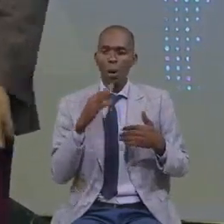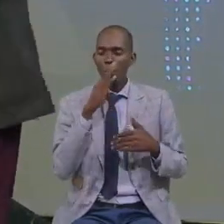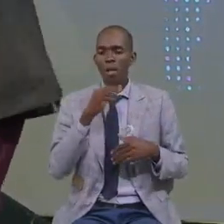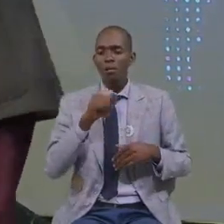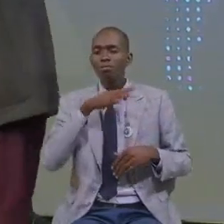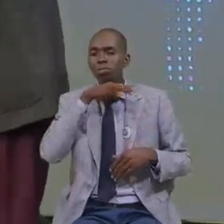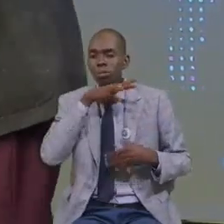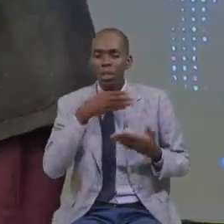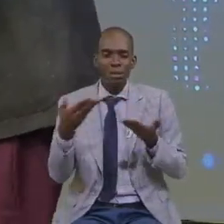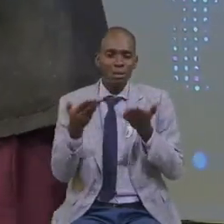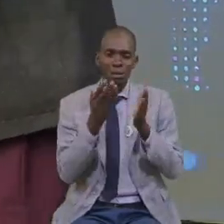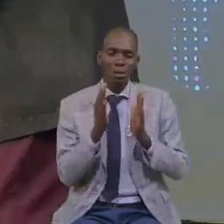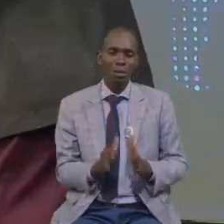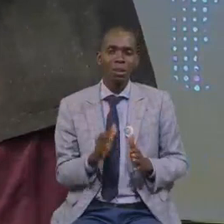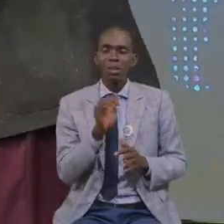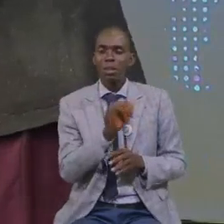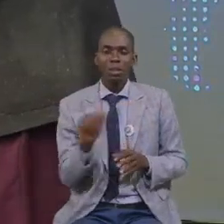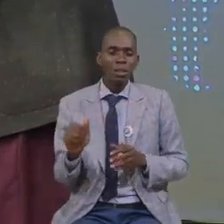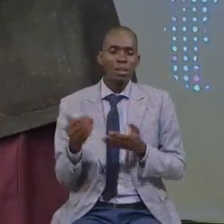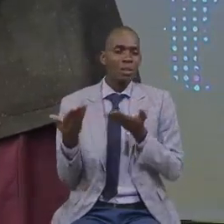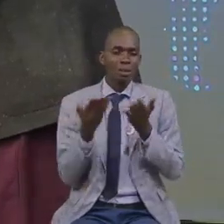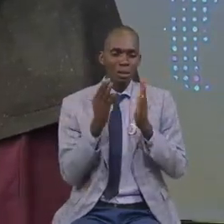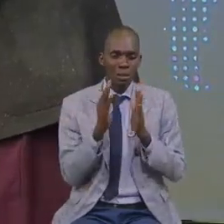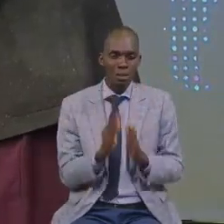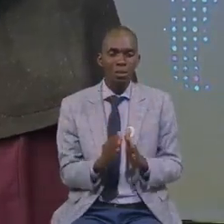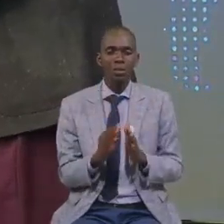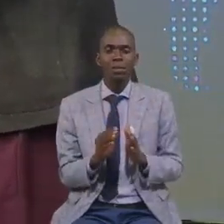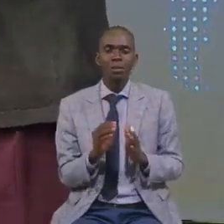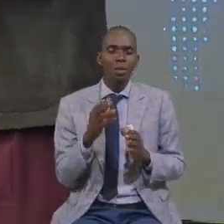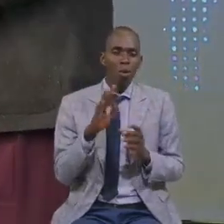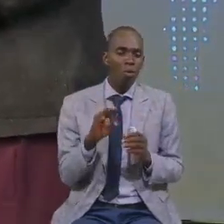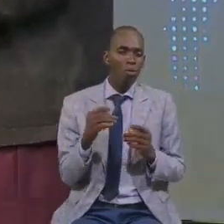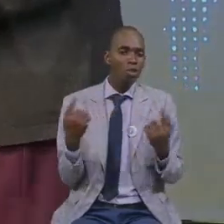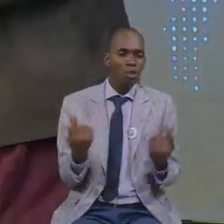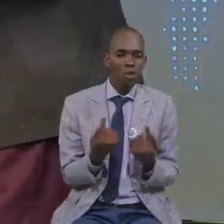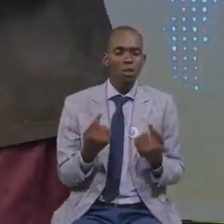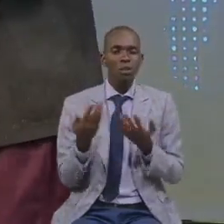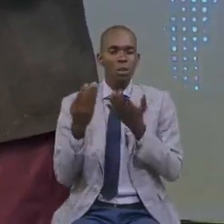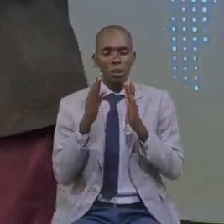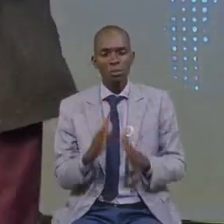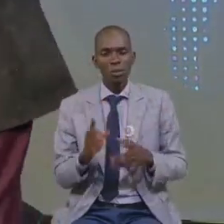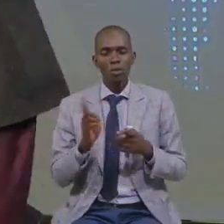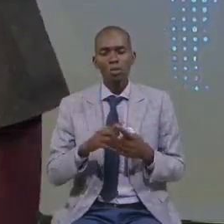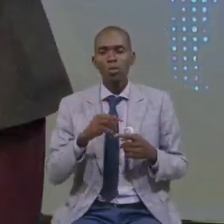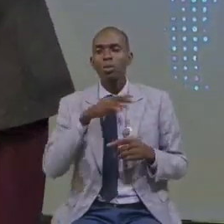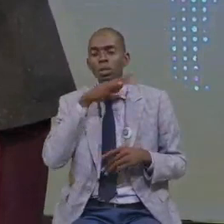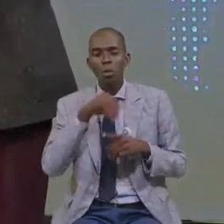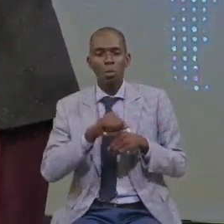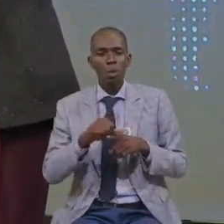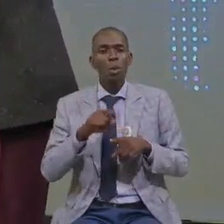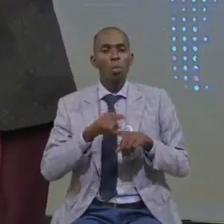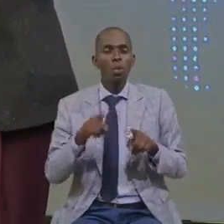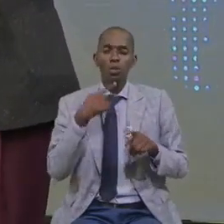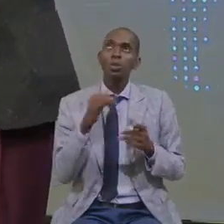slave, a slave of sin, a slave of corruption, but you don't bring the pollution. You say, Lord,